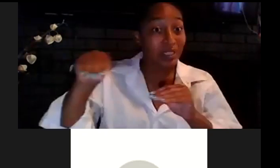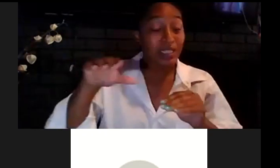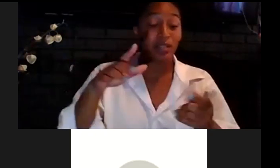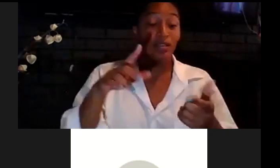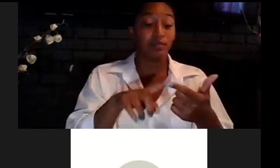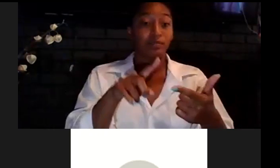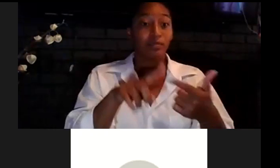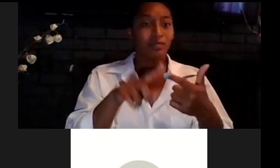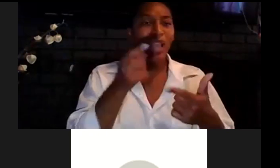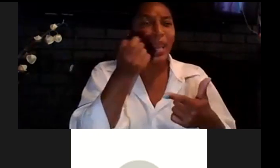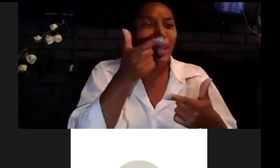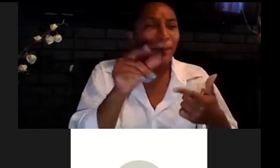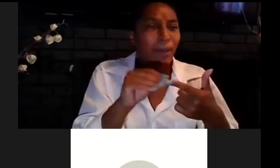motion.